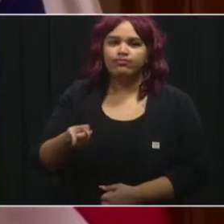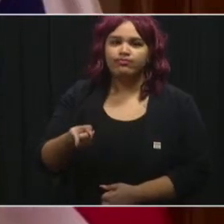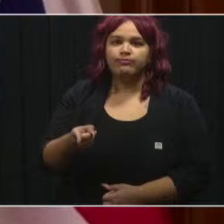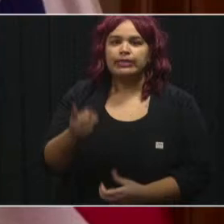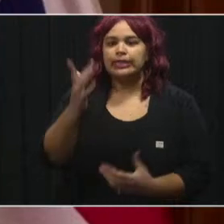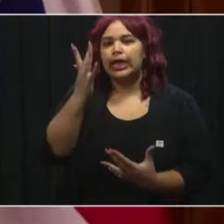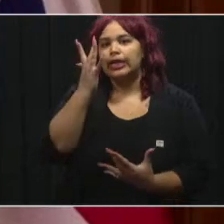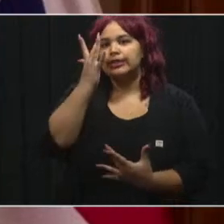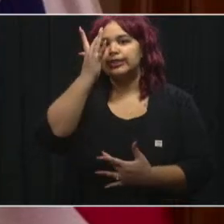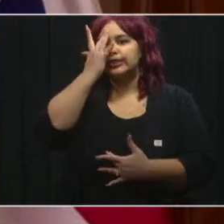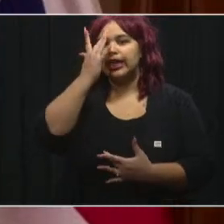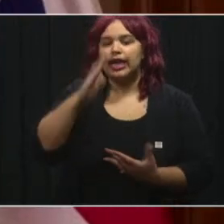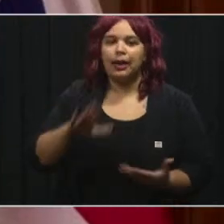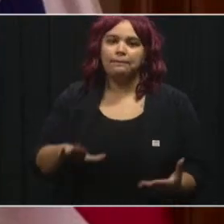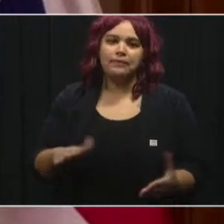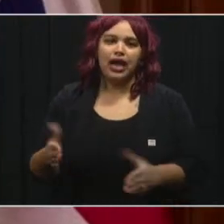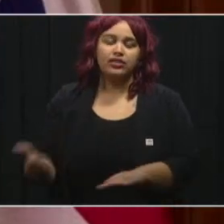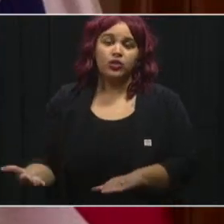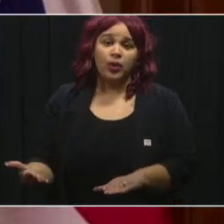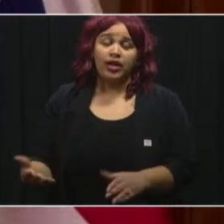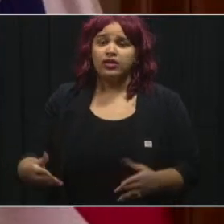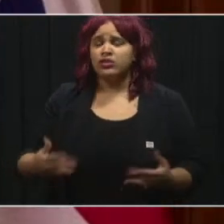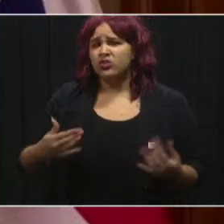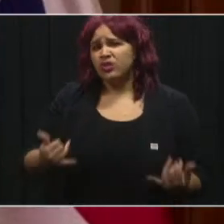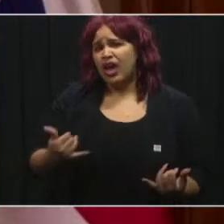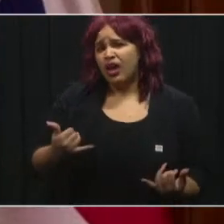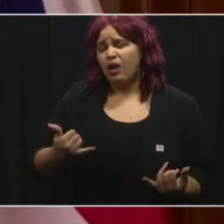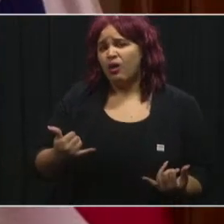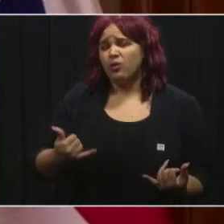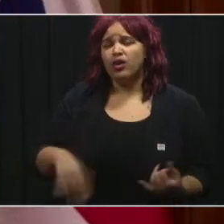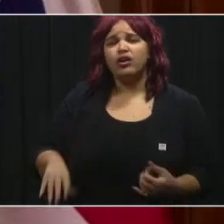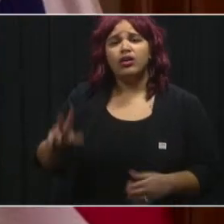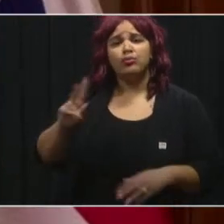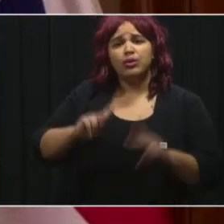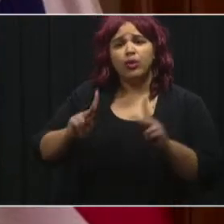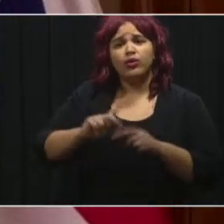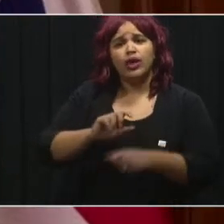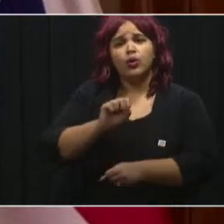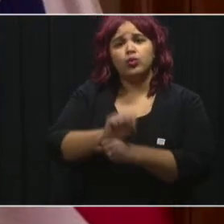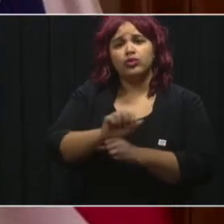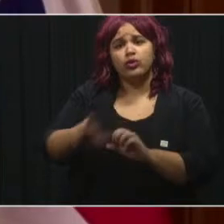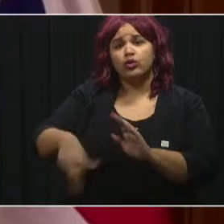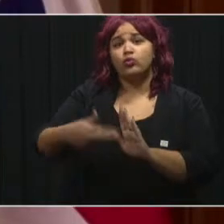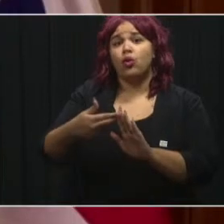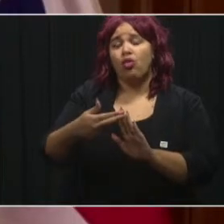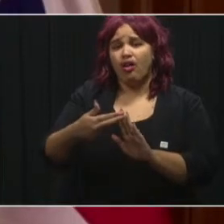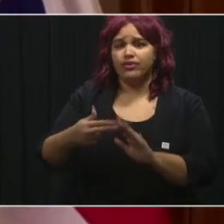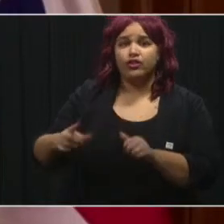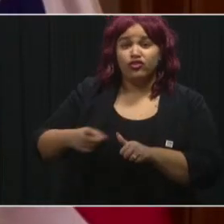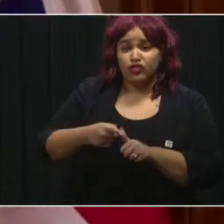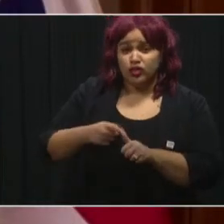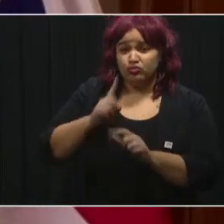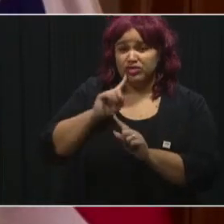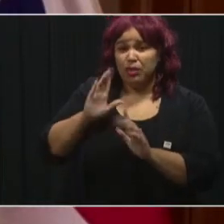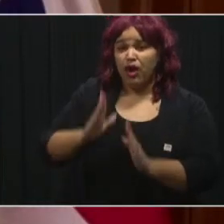for vaccinations for first responders and just in general reaction to this first responder death?